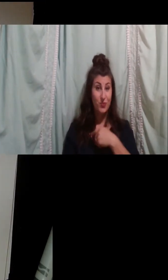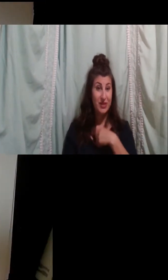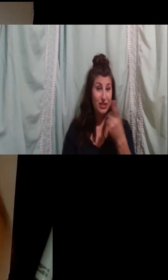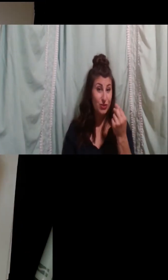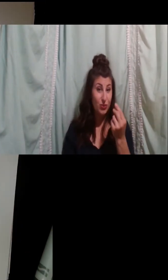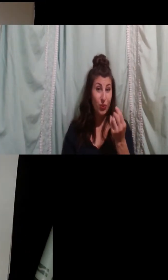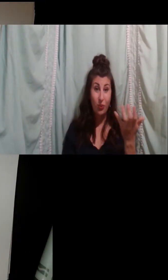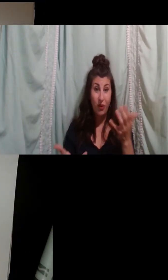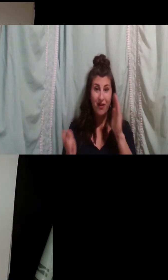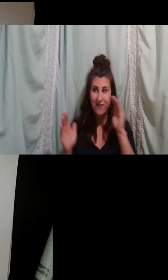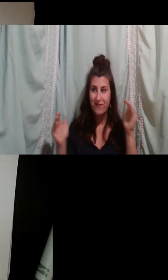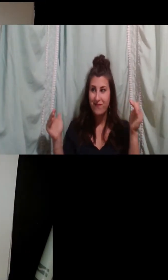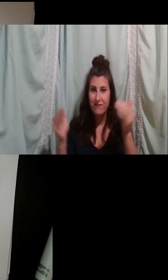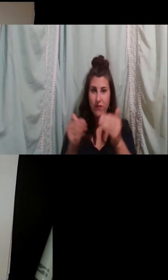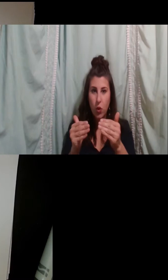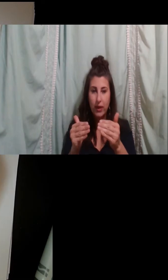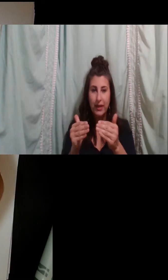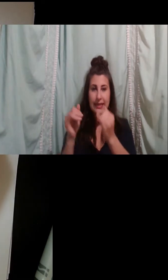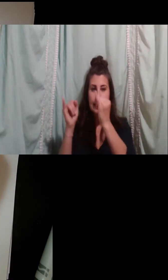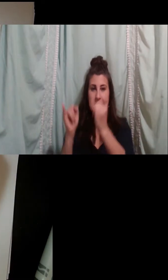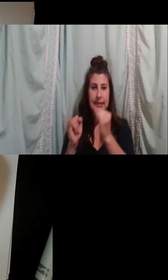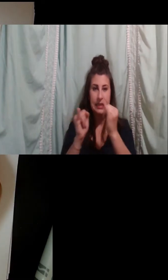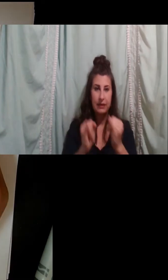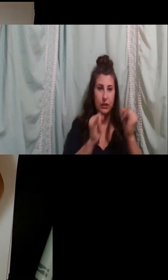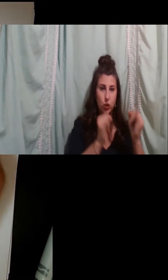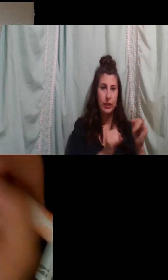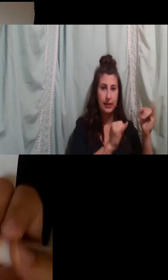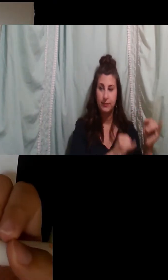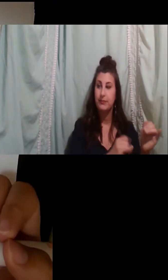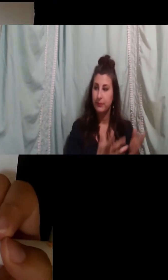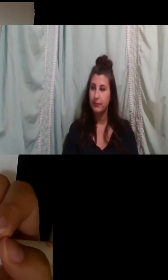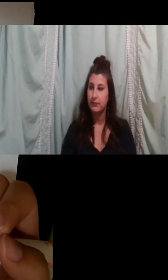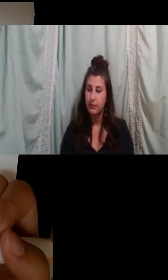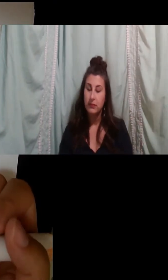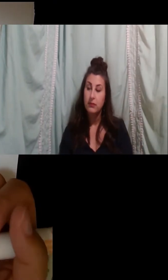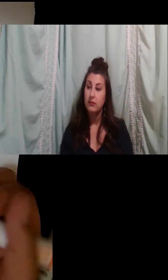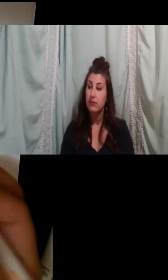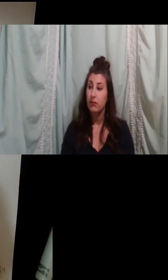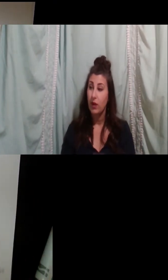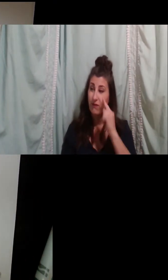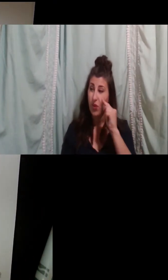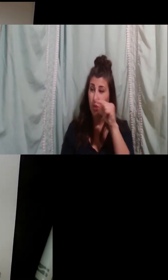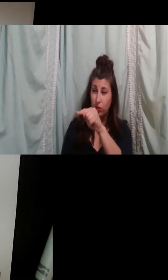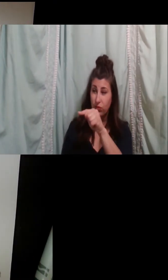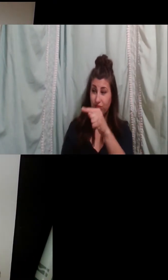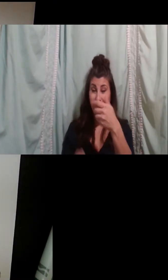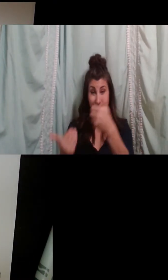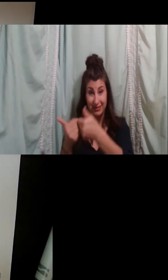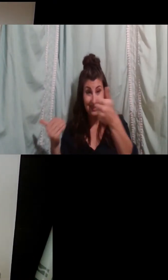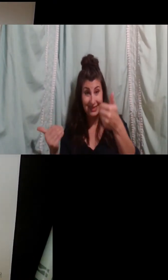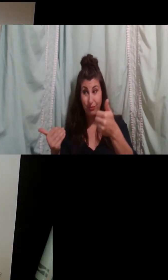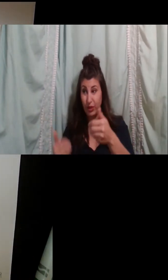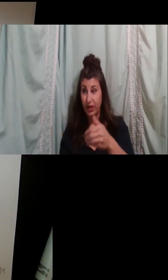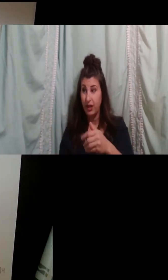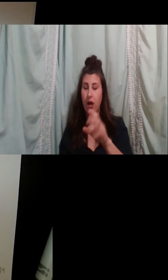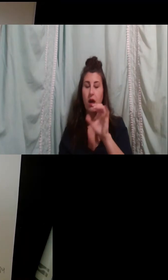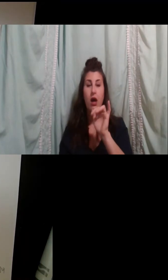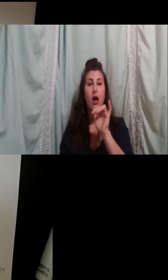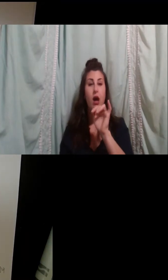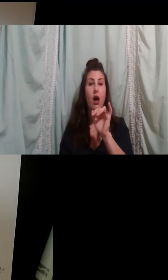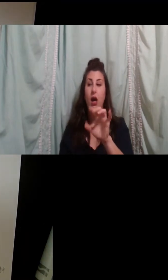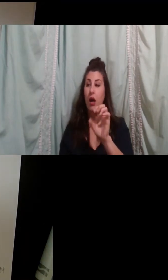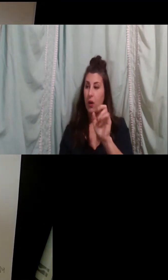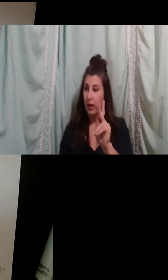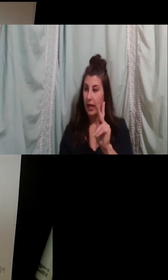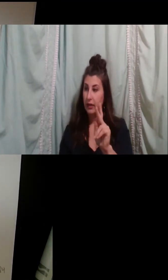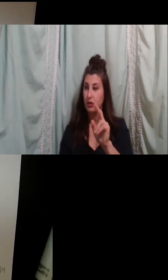And what we're going to do is focus on them individually. Okay, for here, I can split this one up and